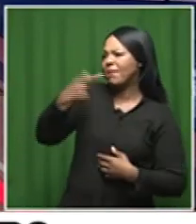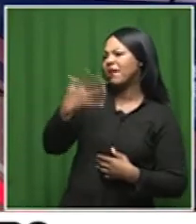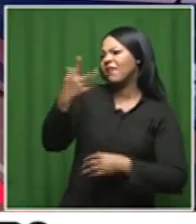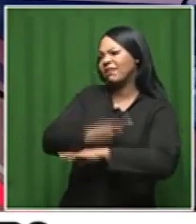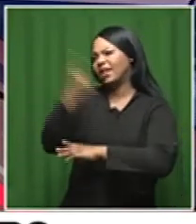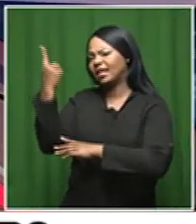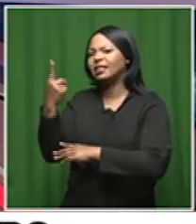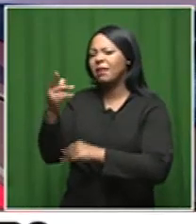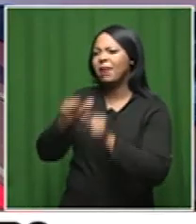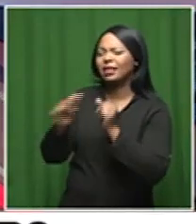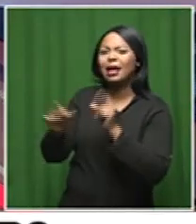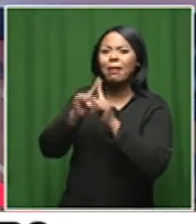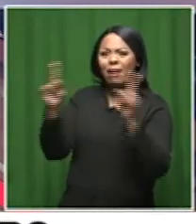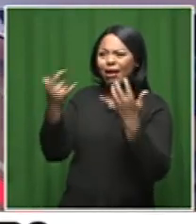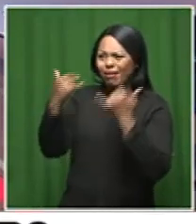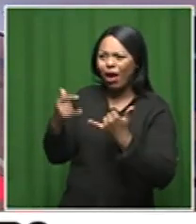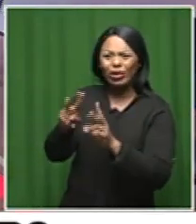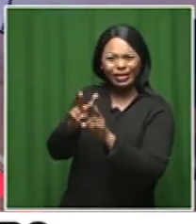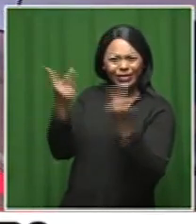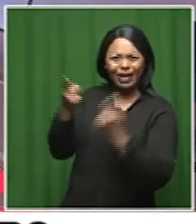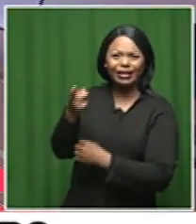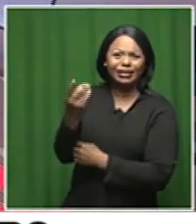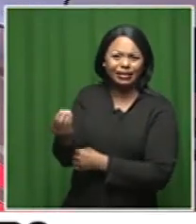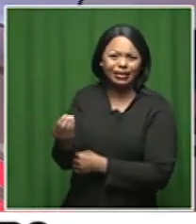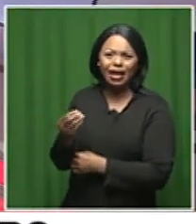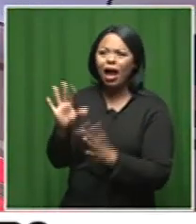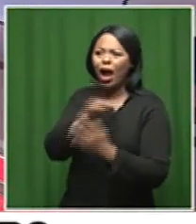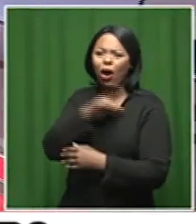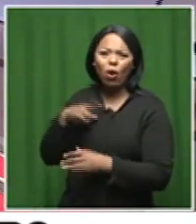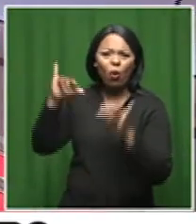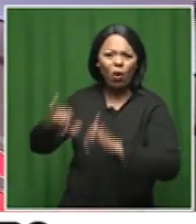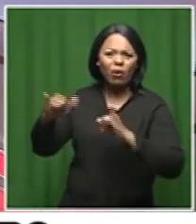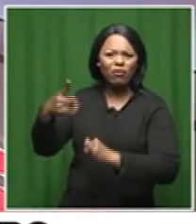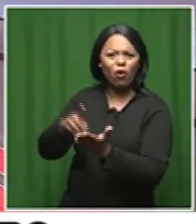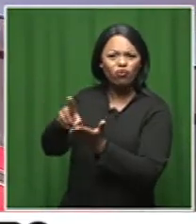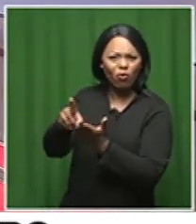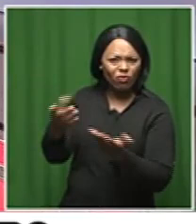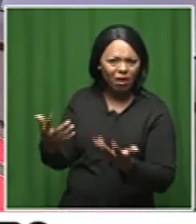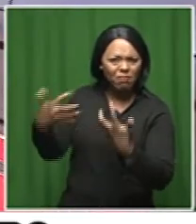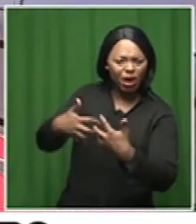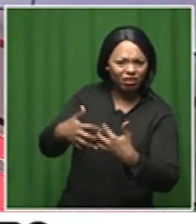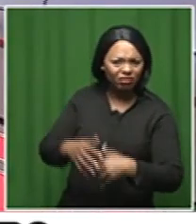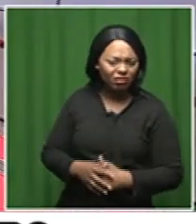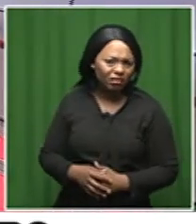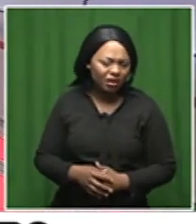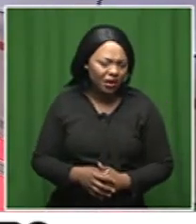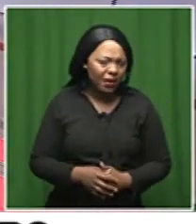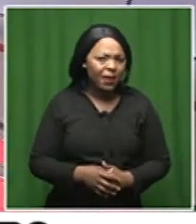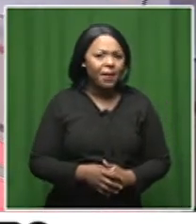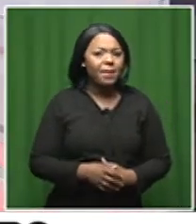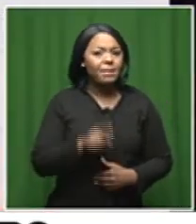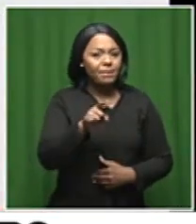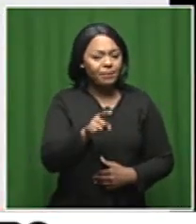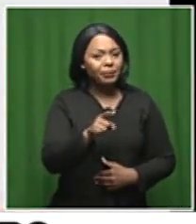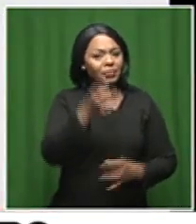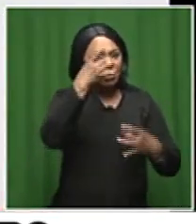kind of treatment that we're waiting for Ufanele, there's been quite some time. How long has the family been waiting for this perfect match? So we were